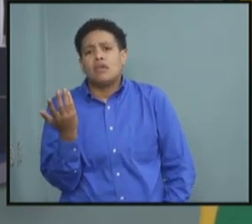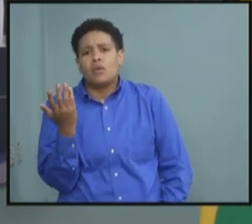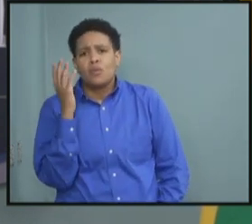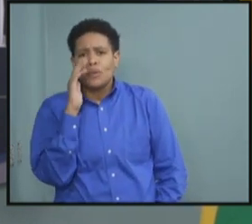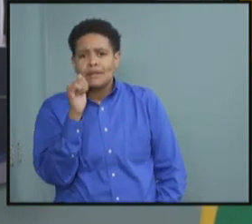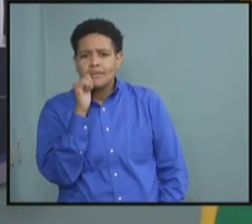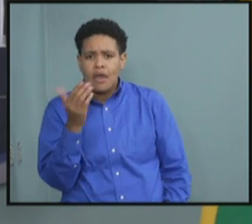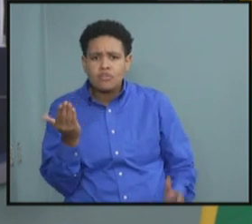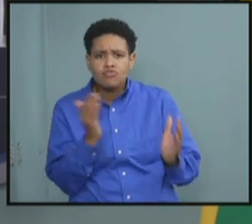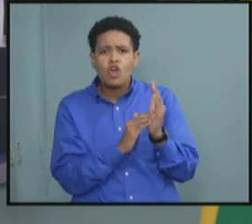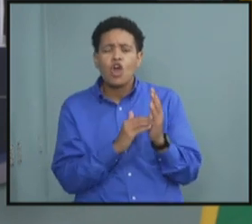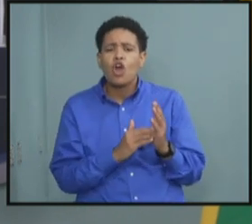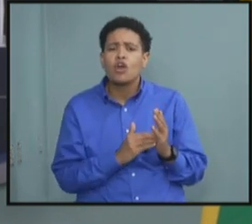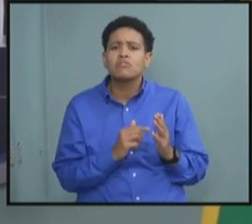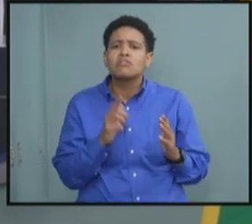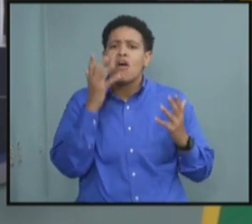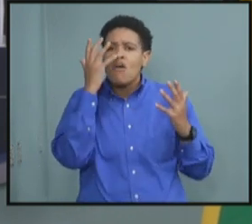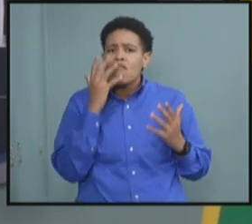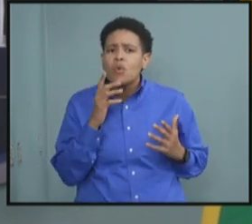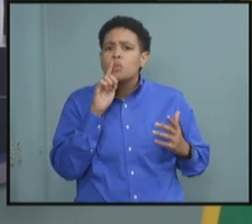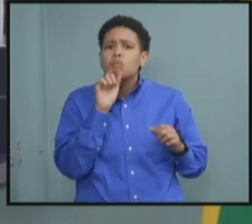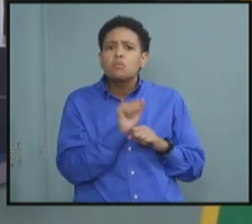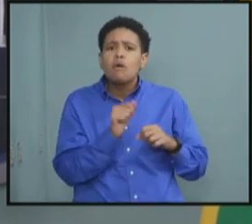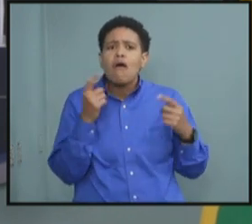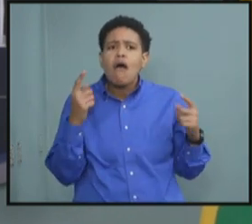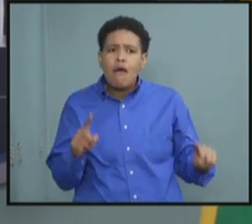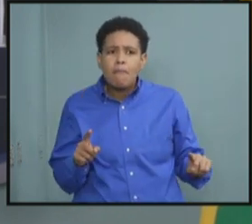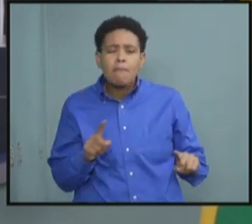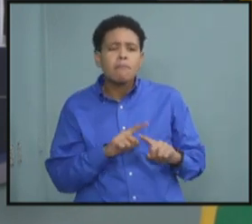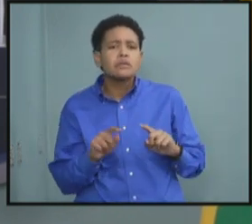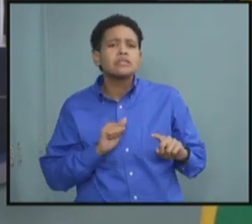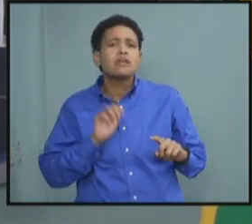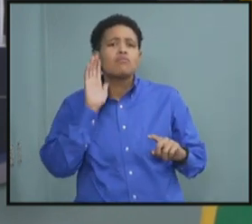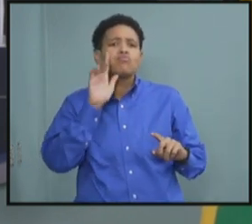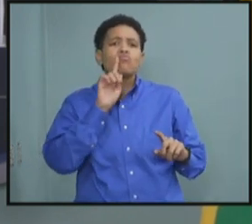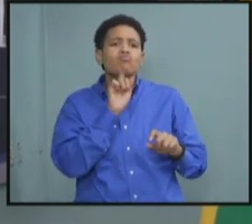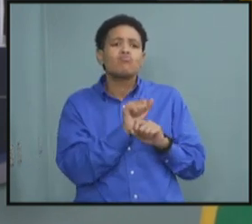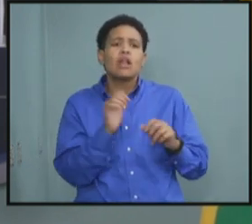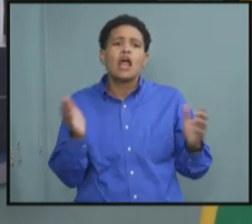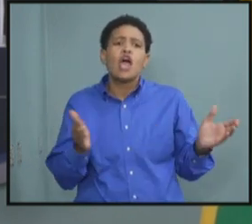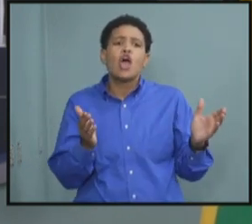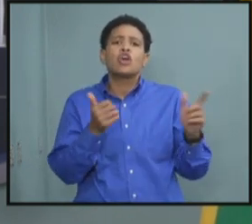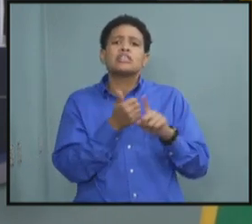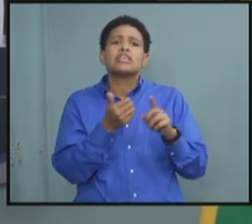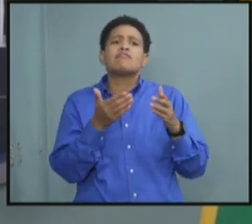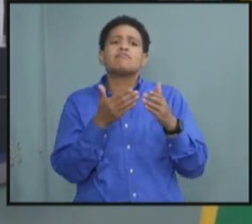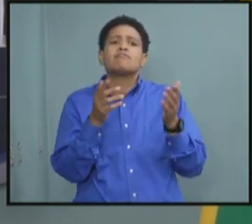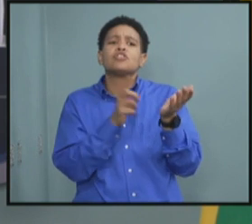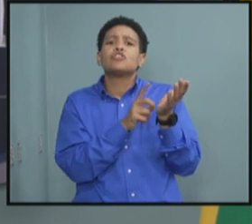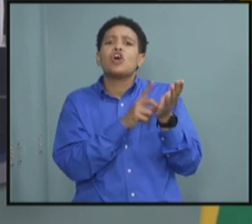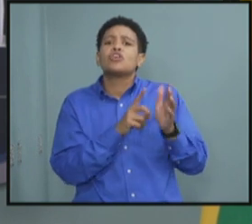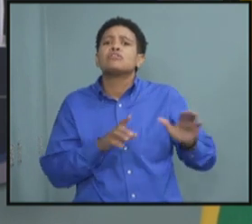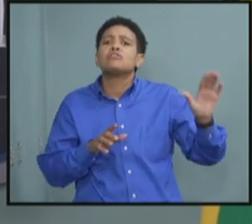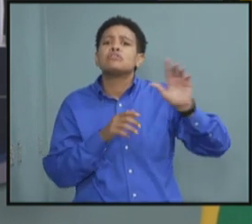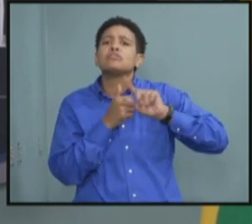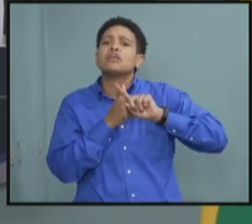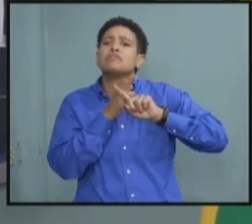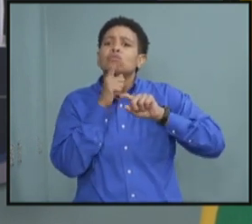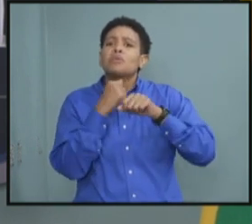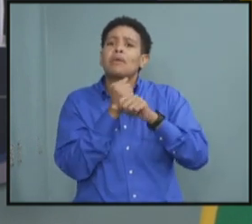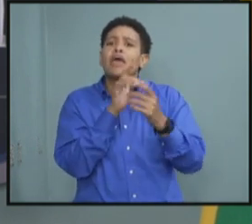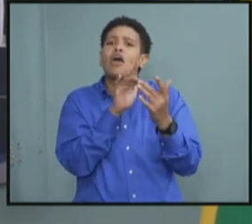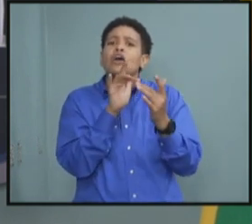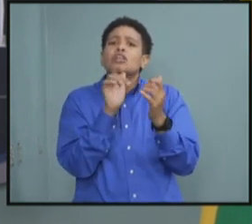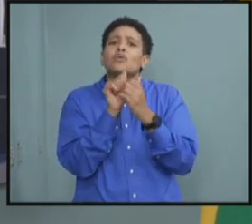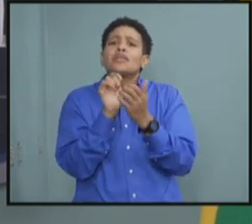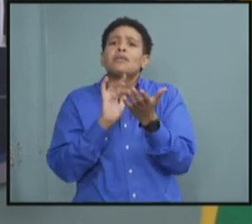not recur. It's unfortunate that it did happen, but I would encourage the general practitioners to make contact